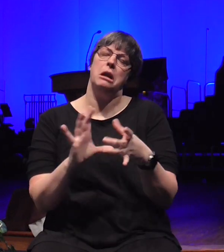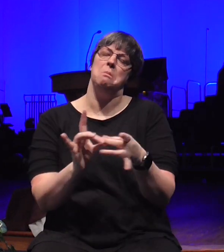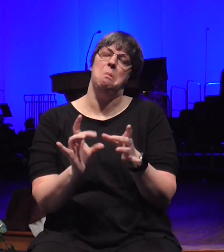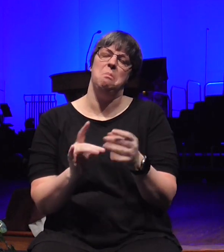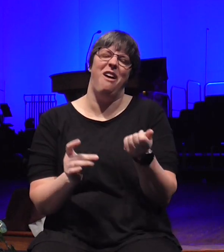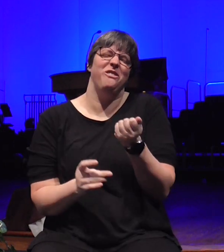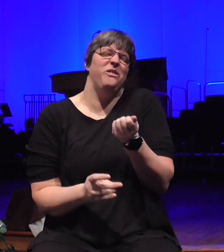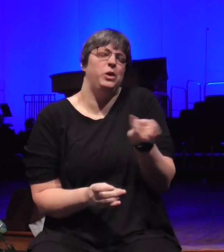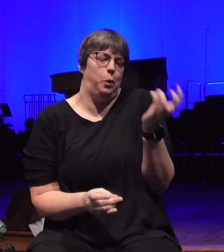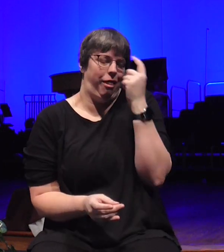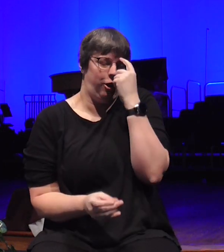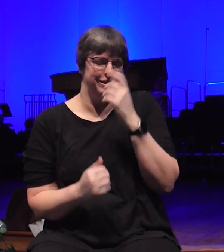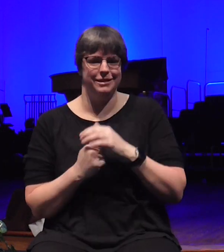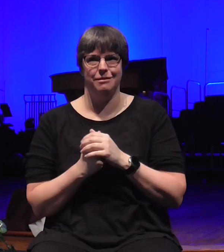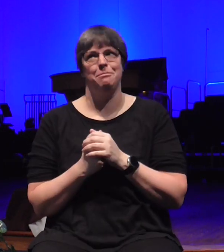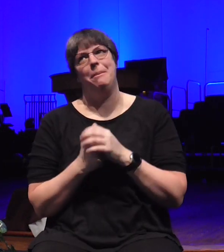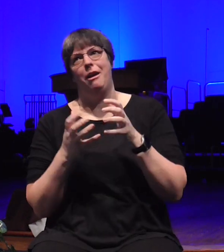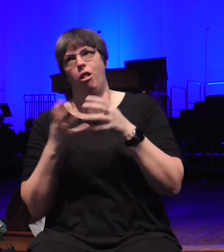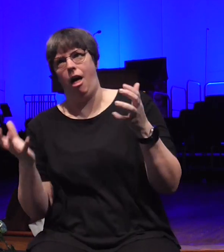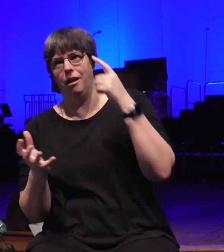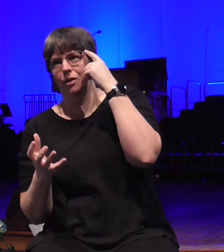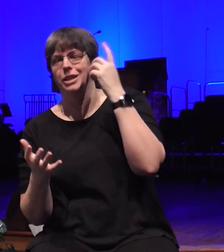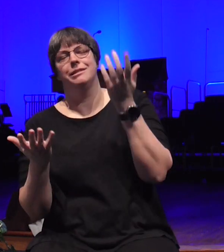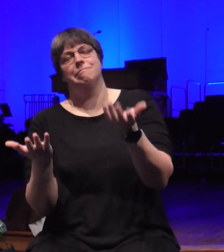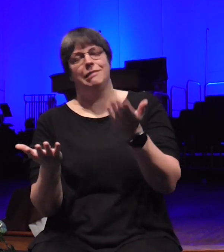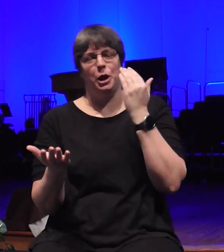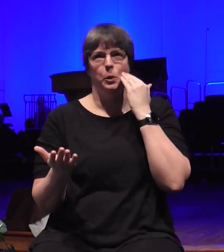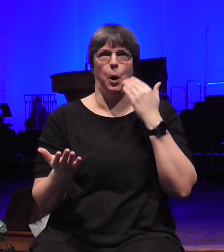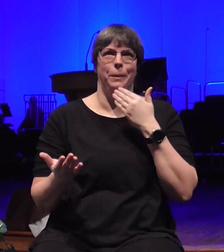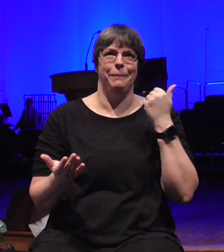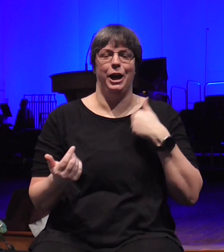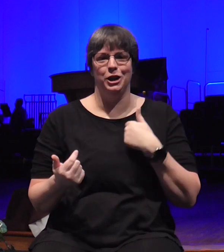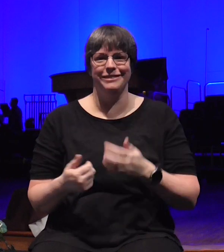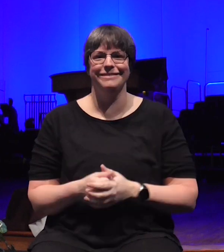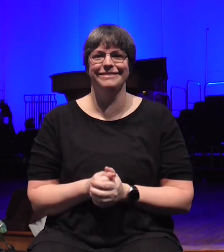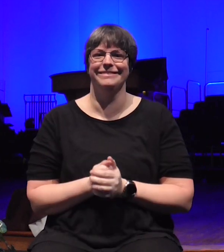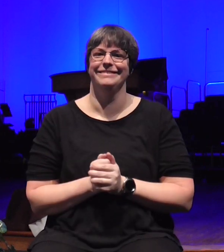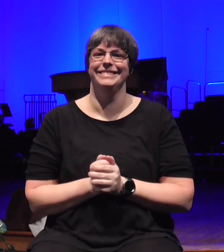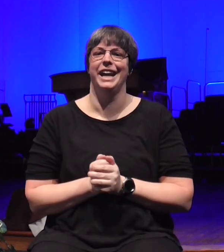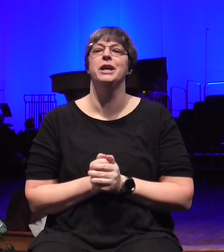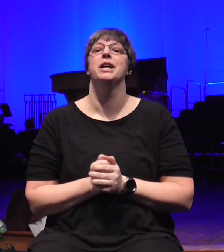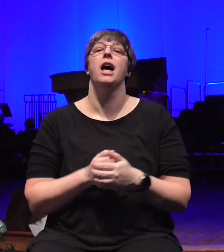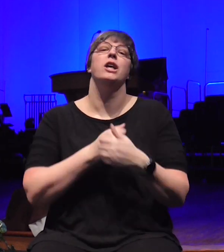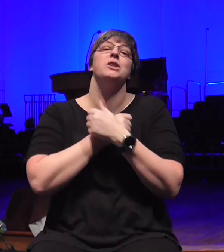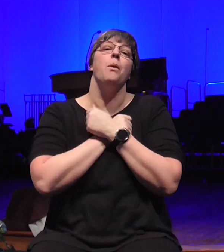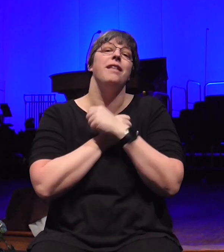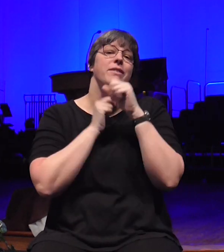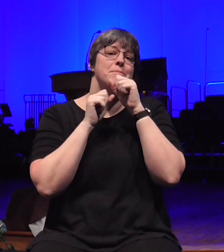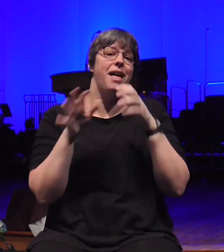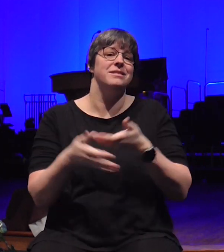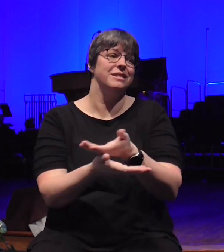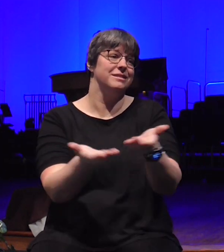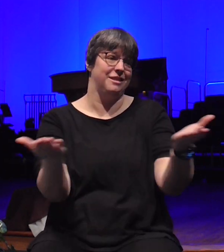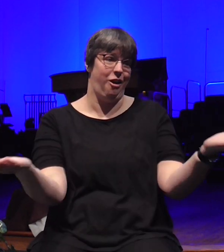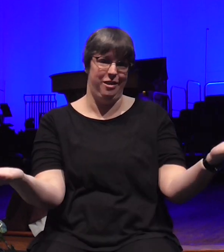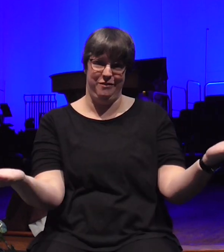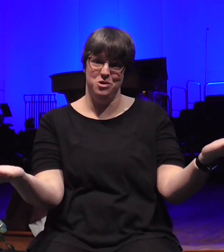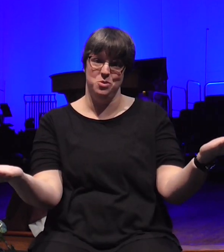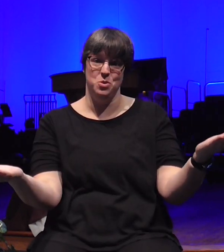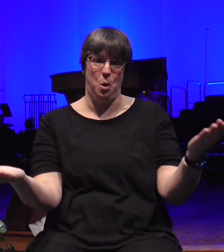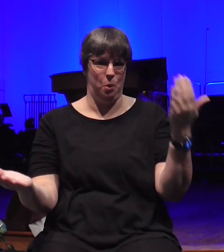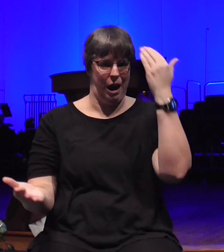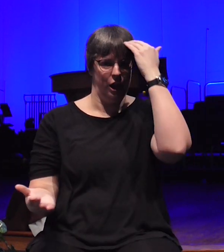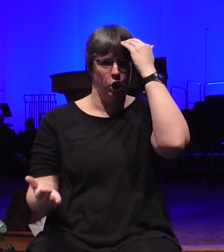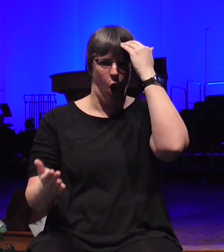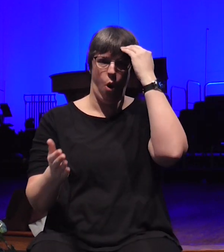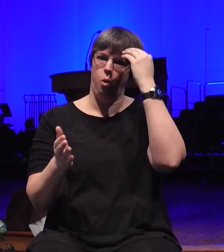little thoughts, or a lot of thoughts. You know me well enough. Love and blessings to you all. One of the things that's